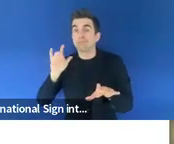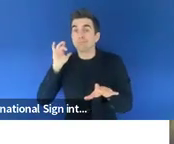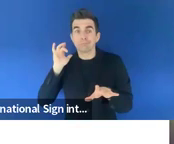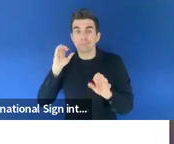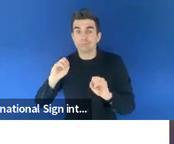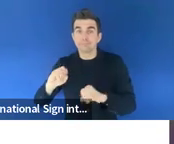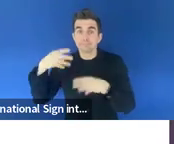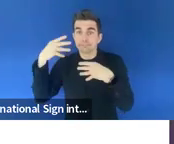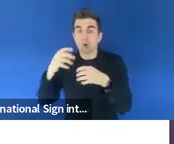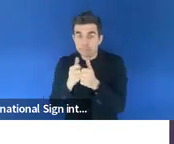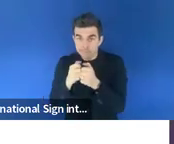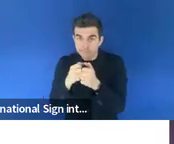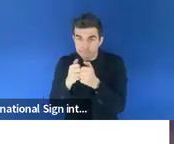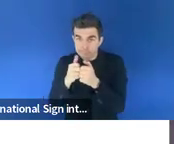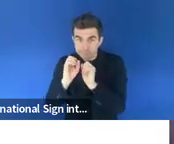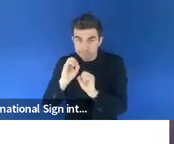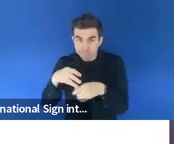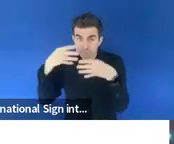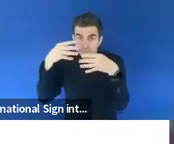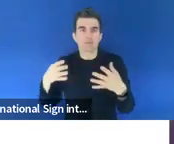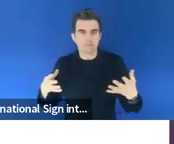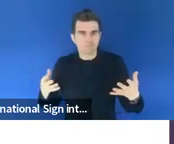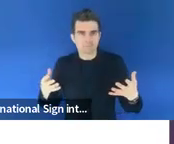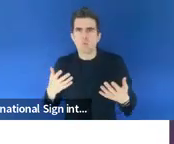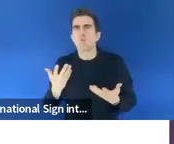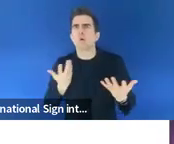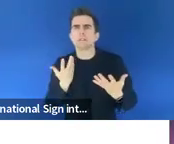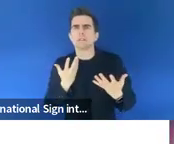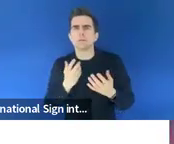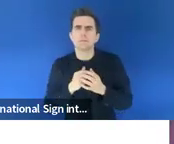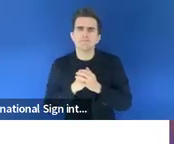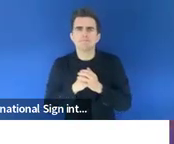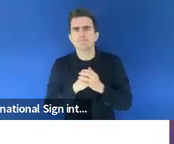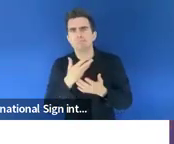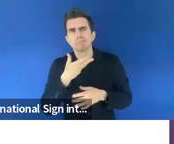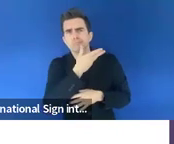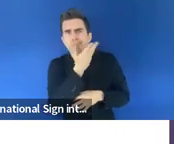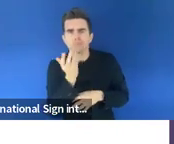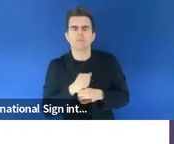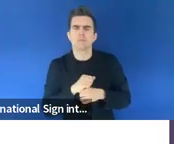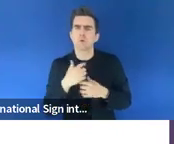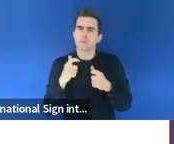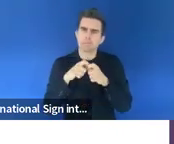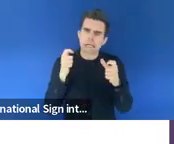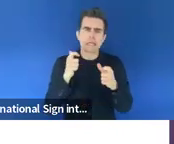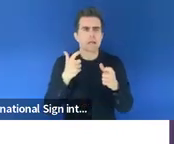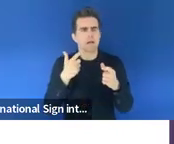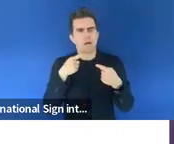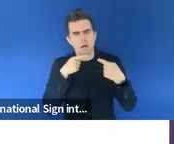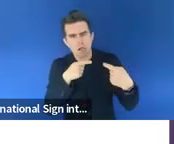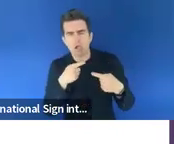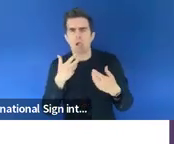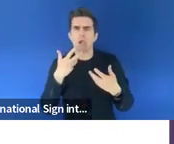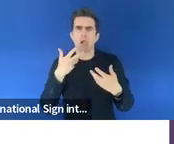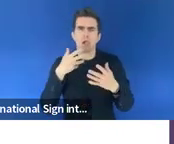out how to create accessible technology in some way, shape, or form, you're going to be able to put a price tag on it at some point.